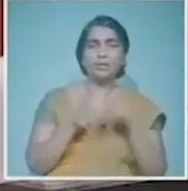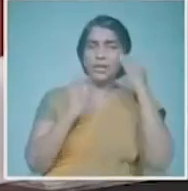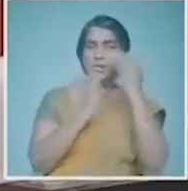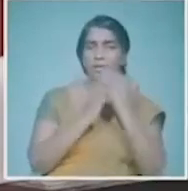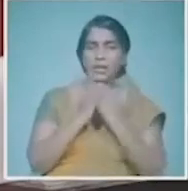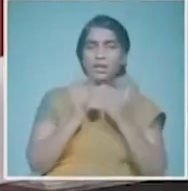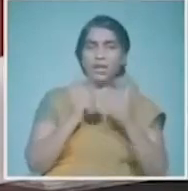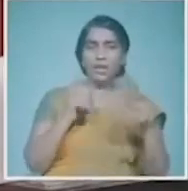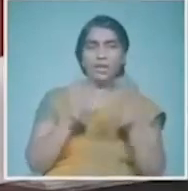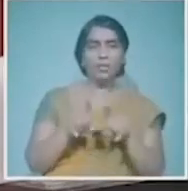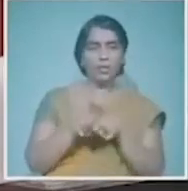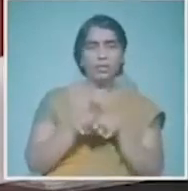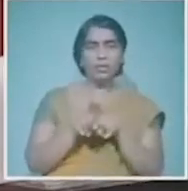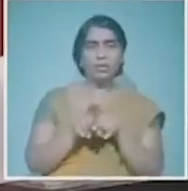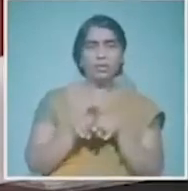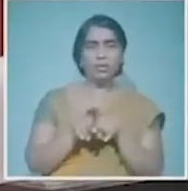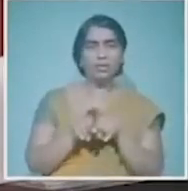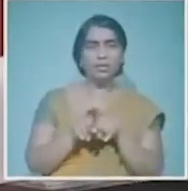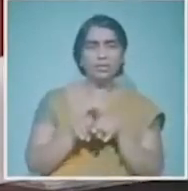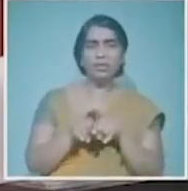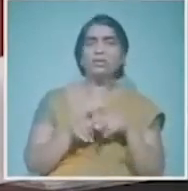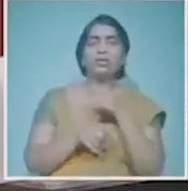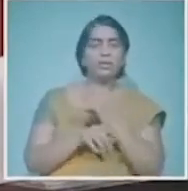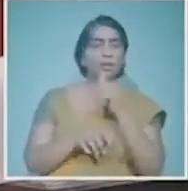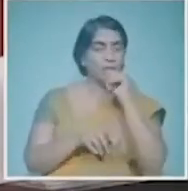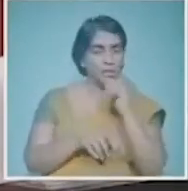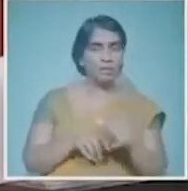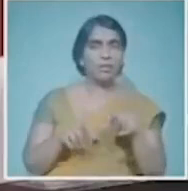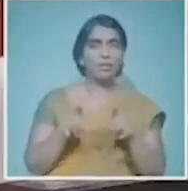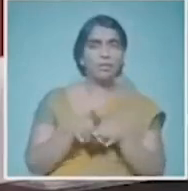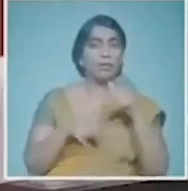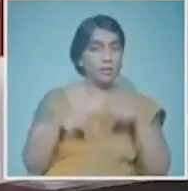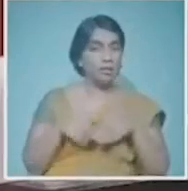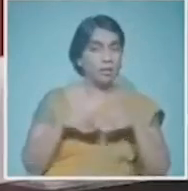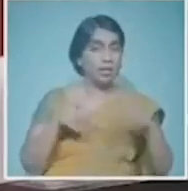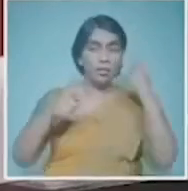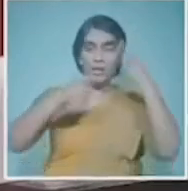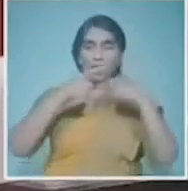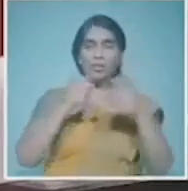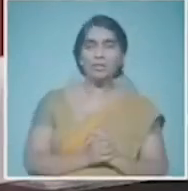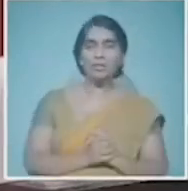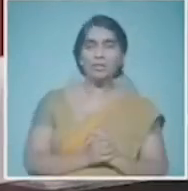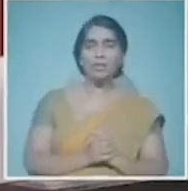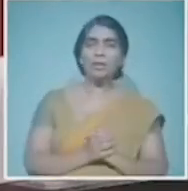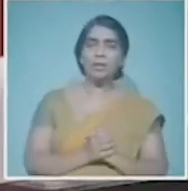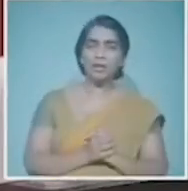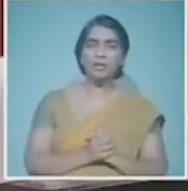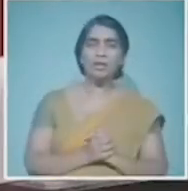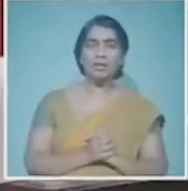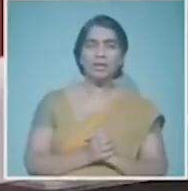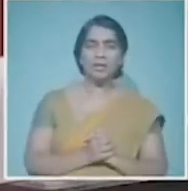so, Honorable Presiding Member, are actually quite dangerous. That the police present, the police can send drugs to the government